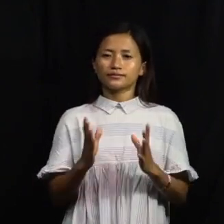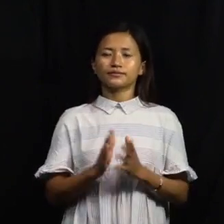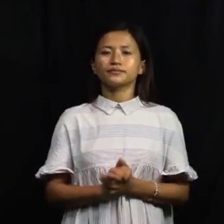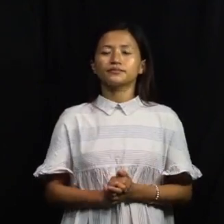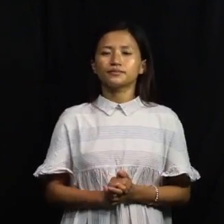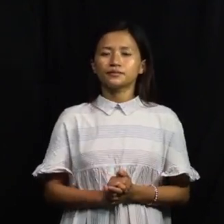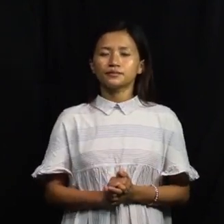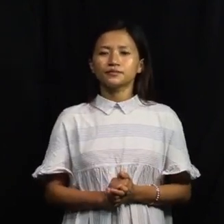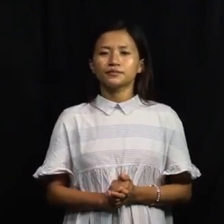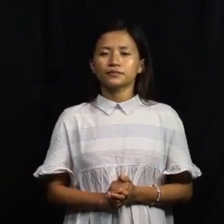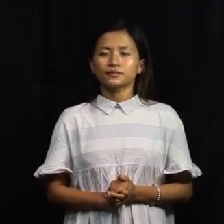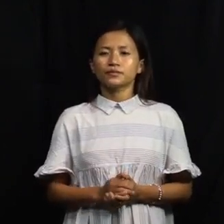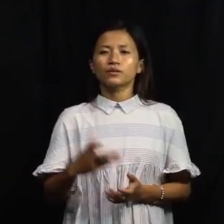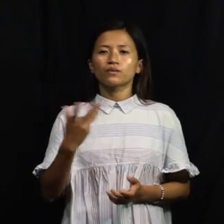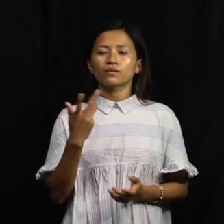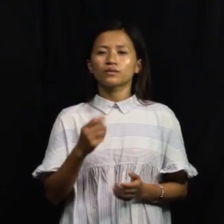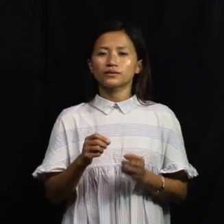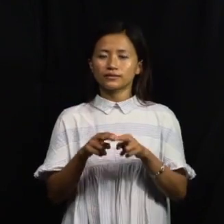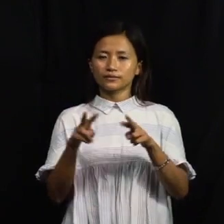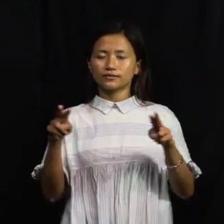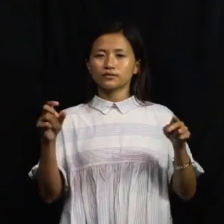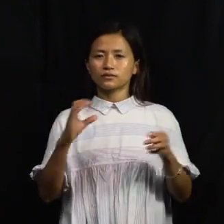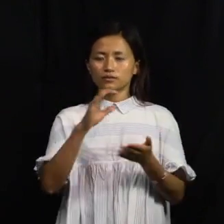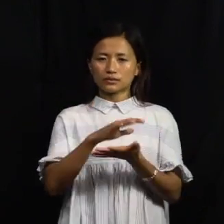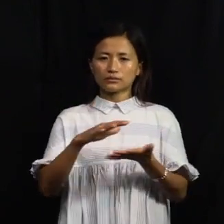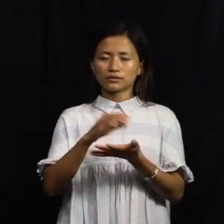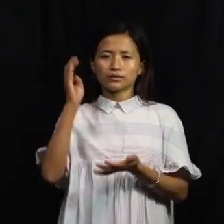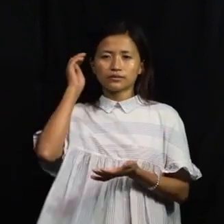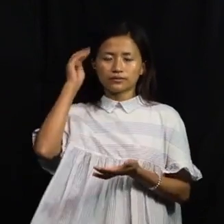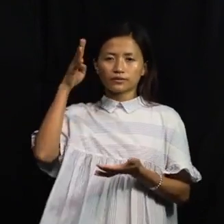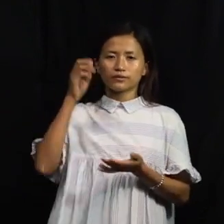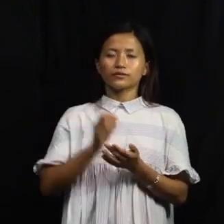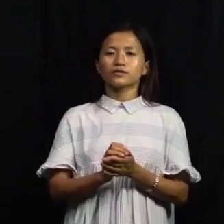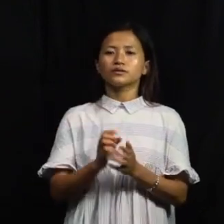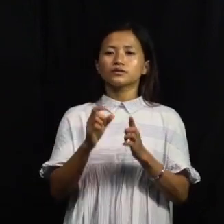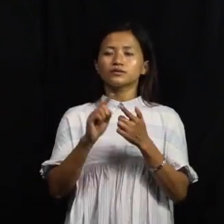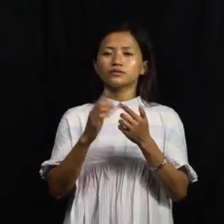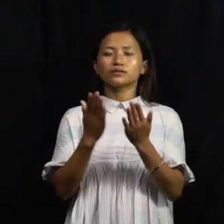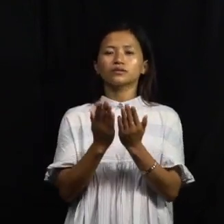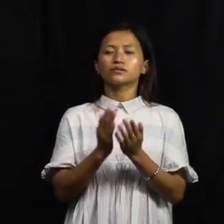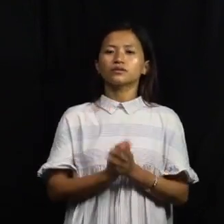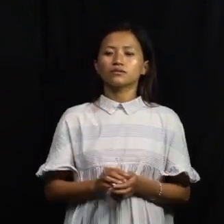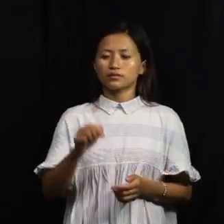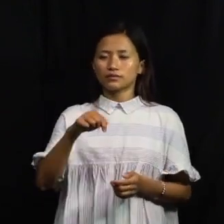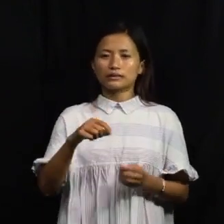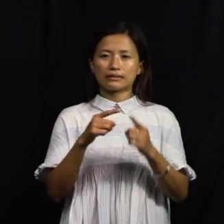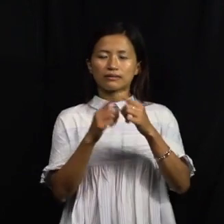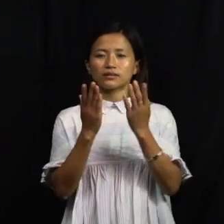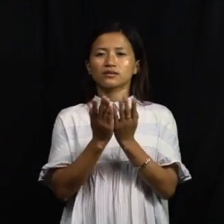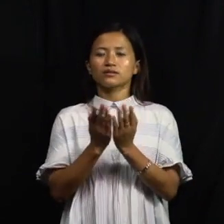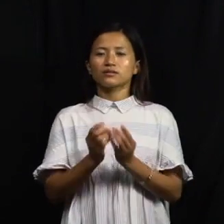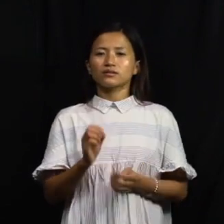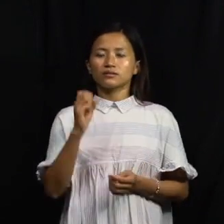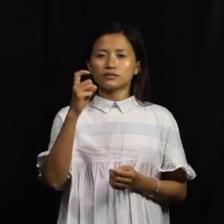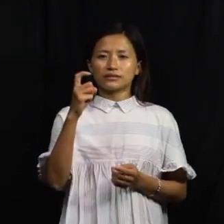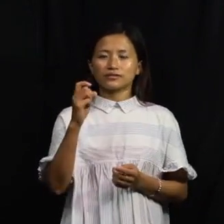So what are the different concepts of education? Here in the textbook they have given